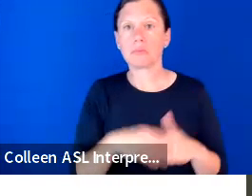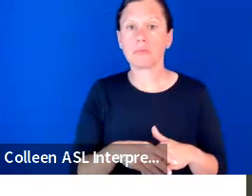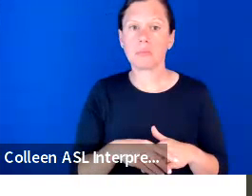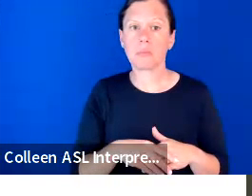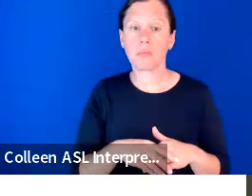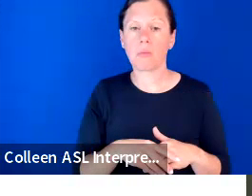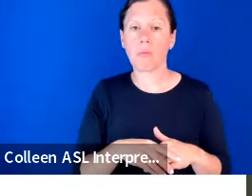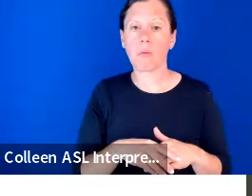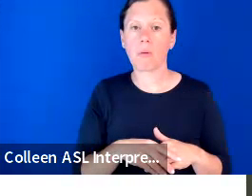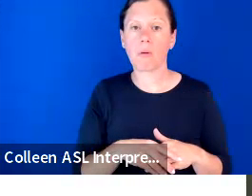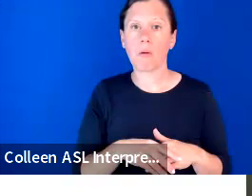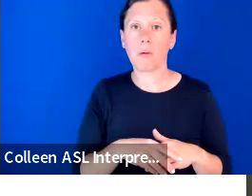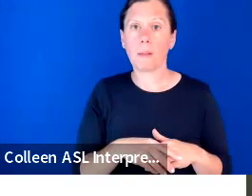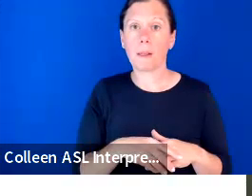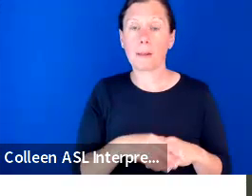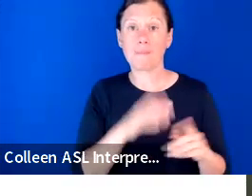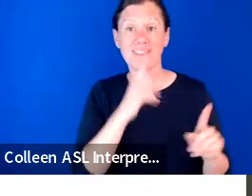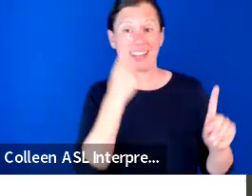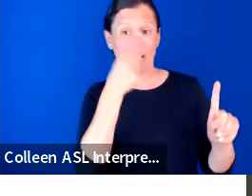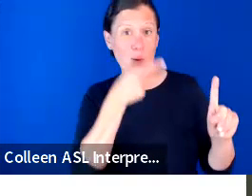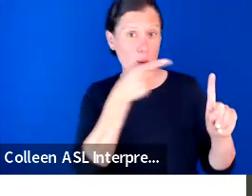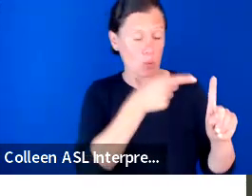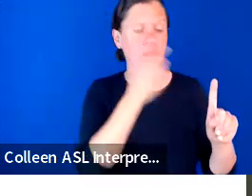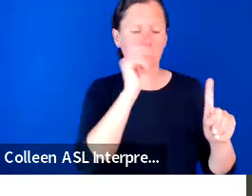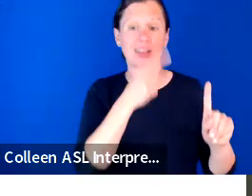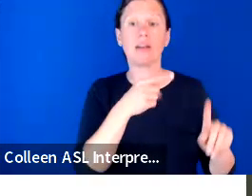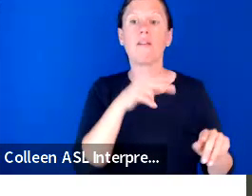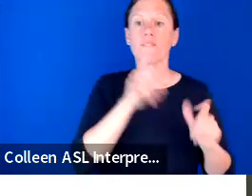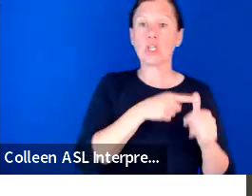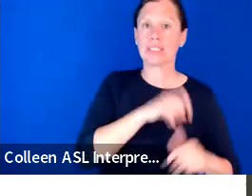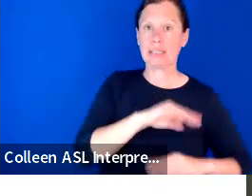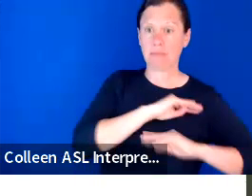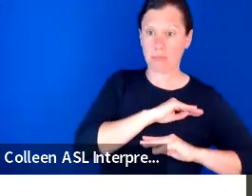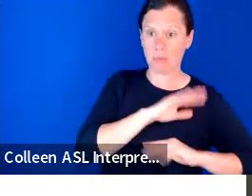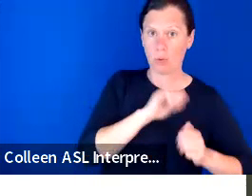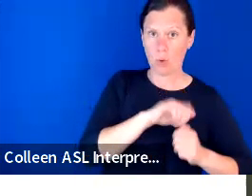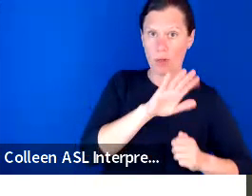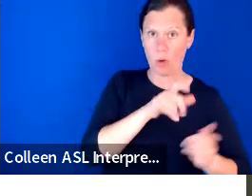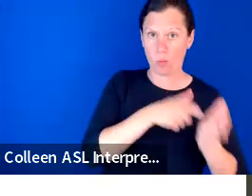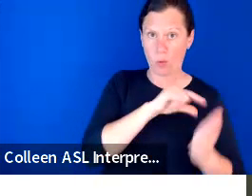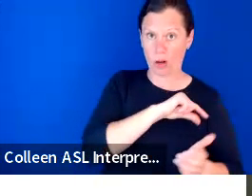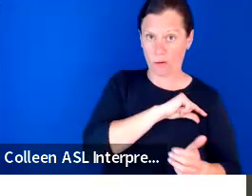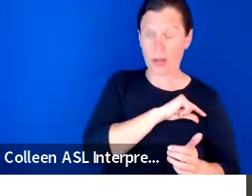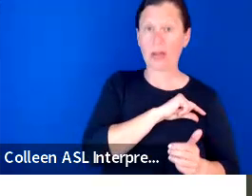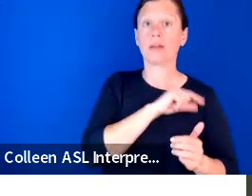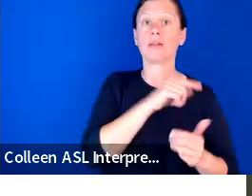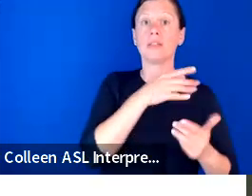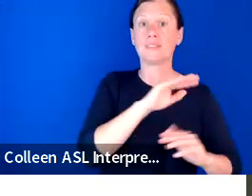Once workers meet contribution requirements and need help with at least 3 activities of daily living, they can get access to